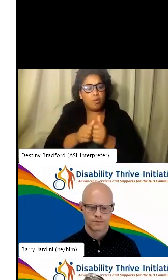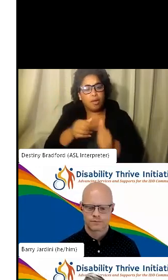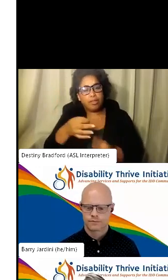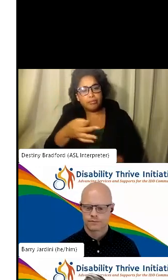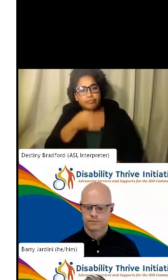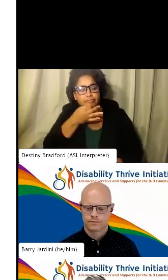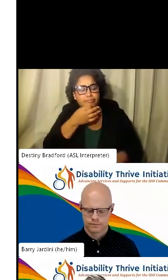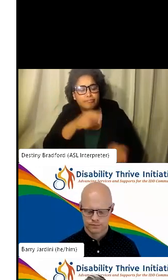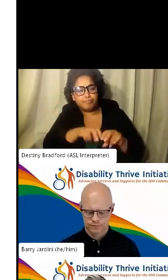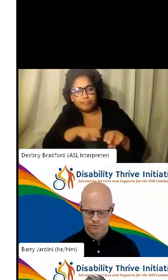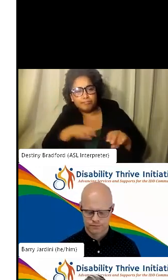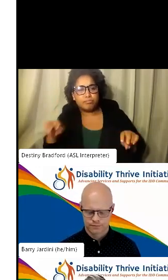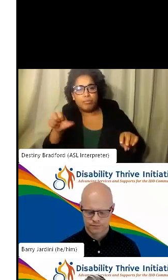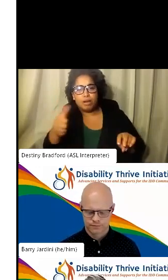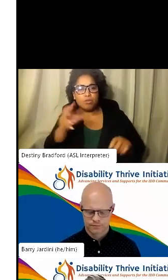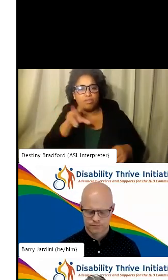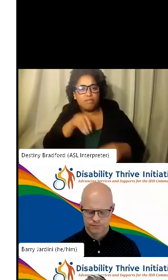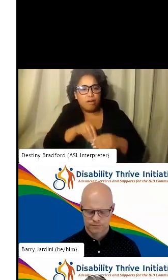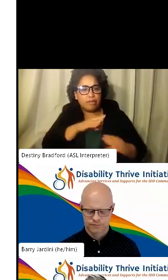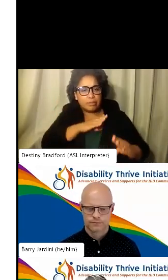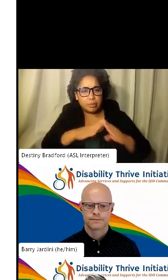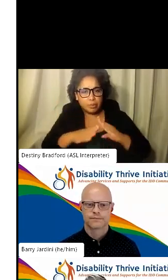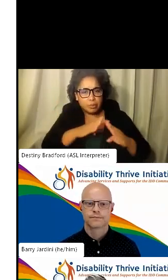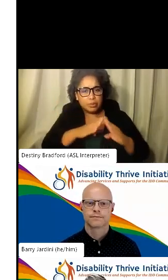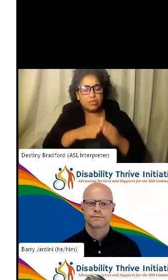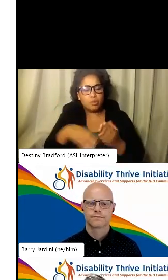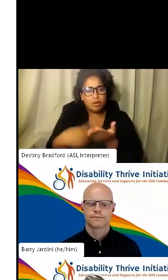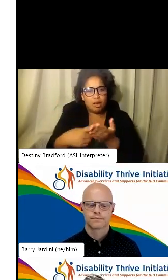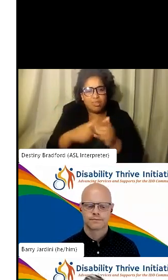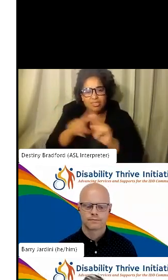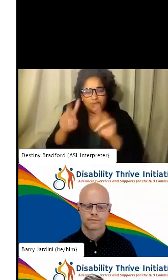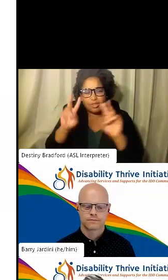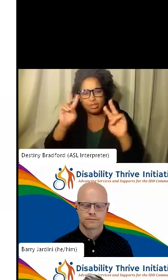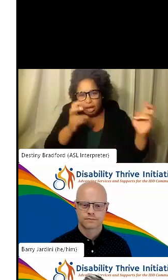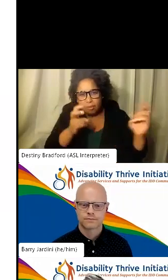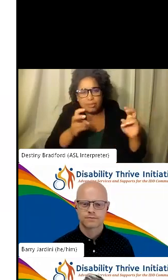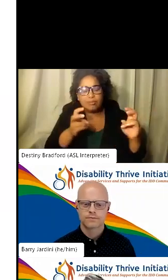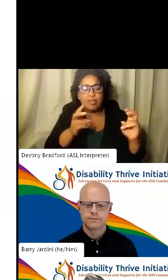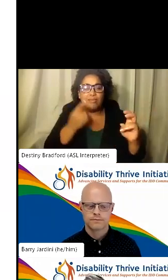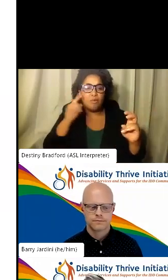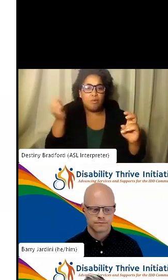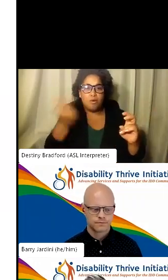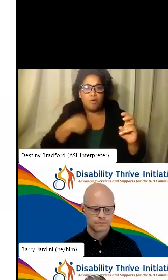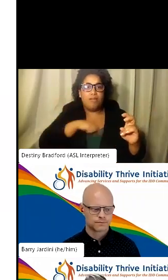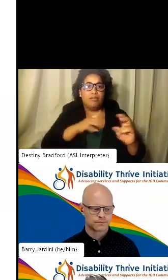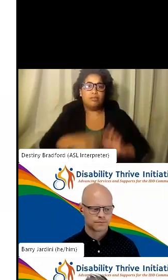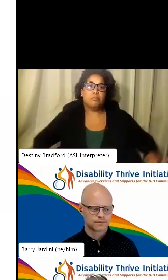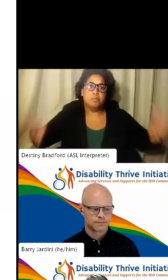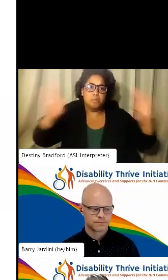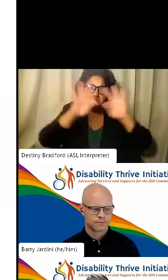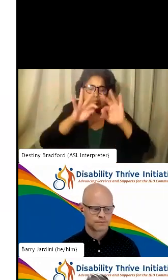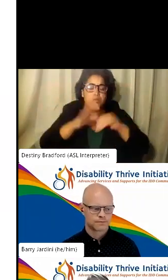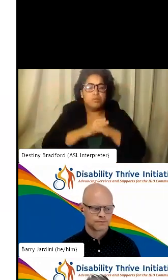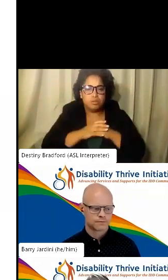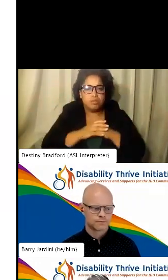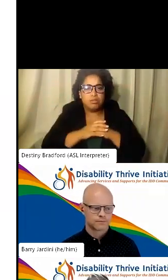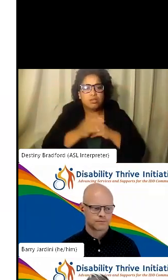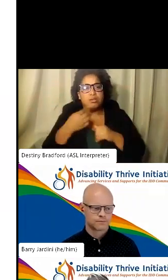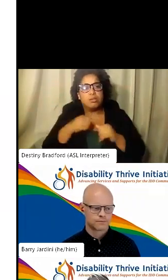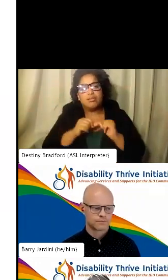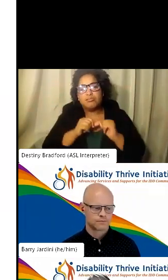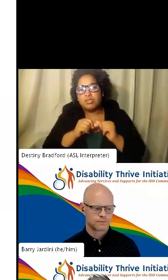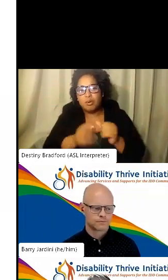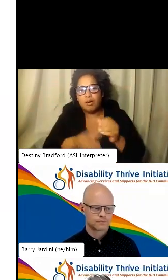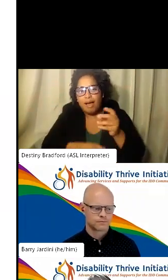and others in the community as we navigate topics important to all of us. We are consistently adding to